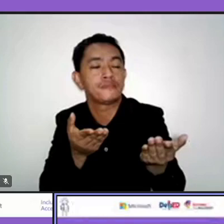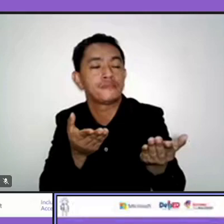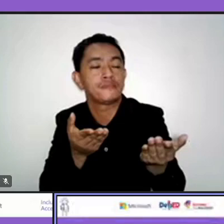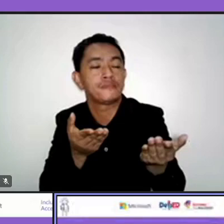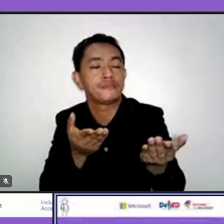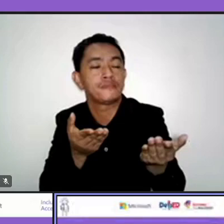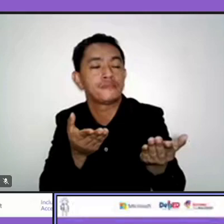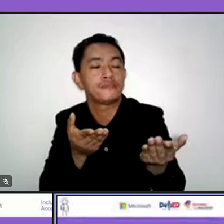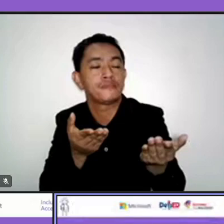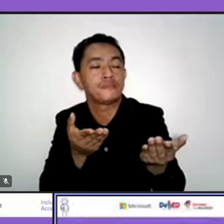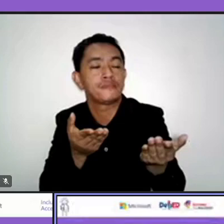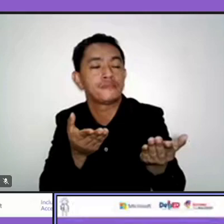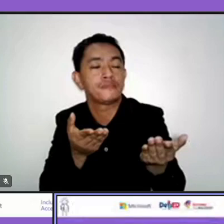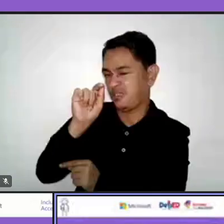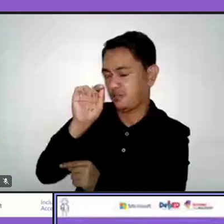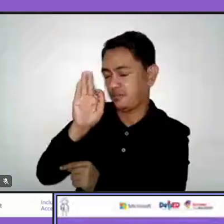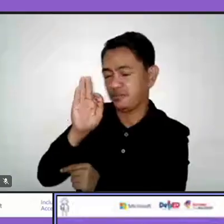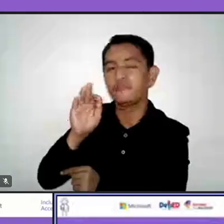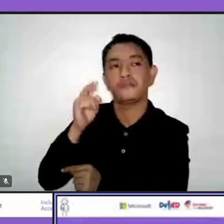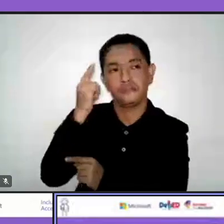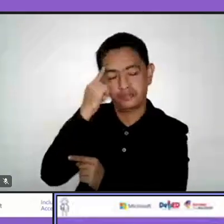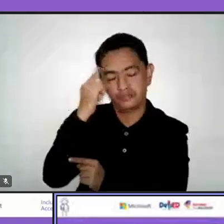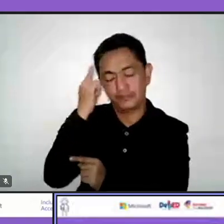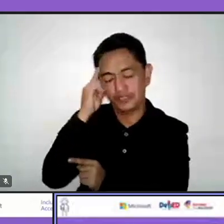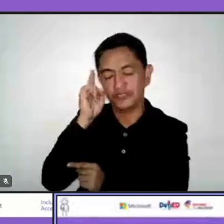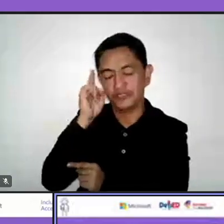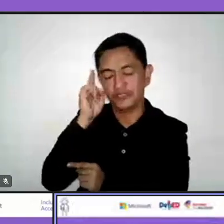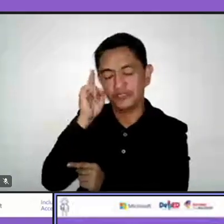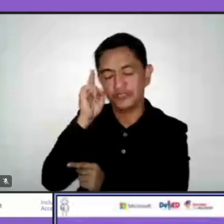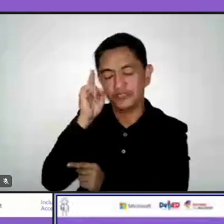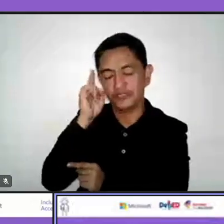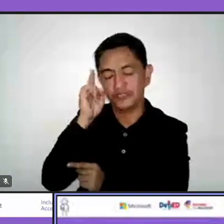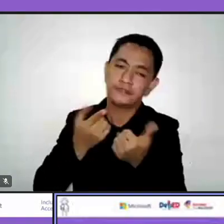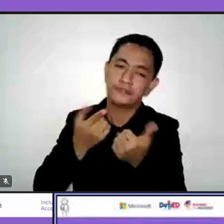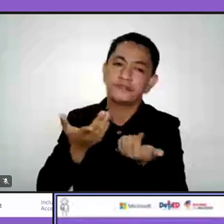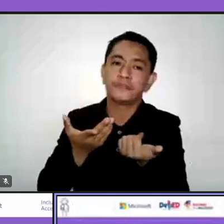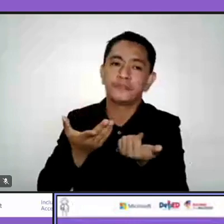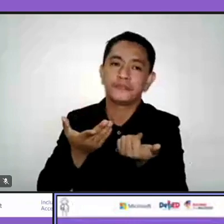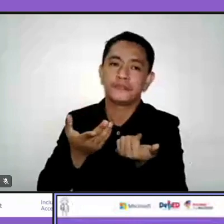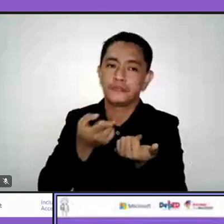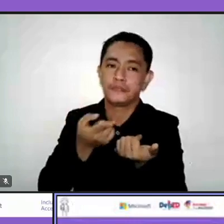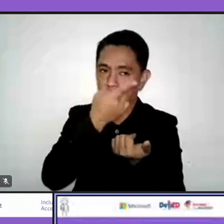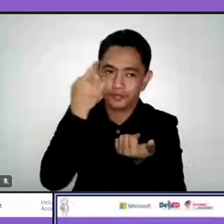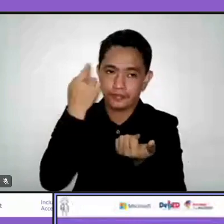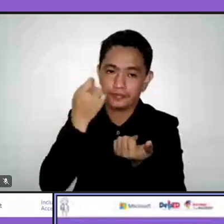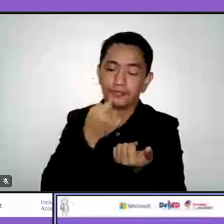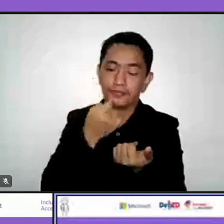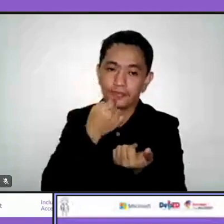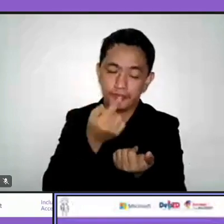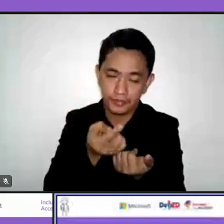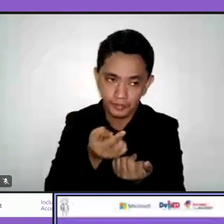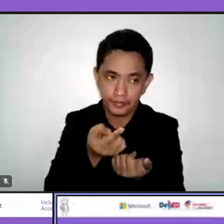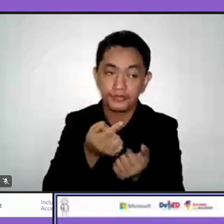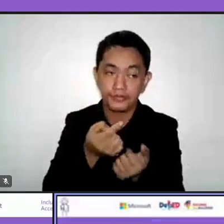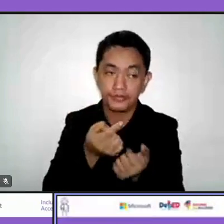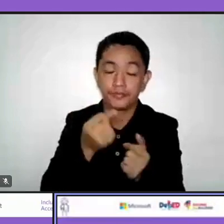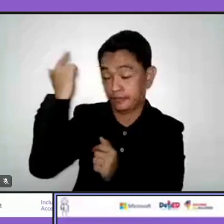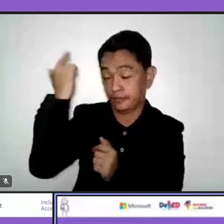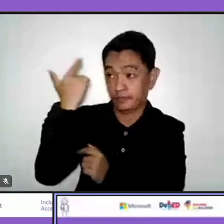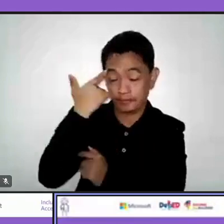possible may teacher na na-assign doon. Kaya lang syempre ino-observe pa rin natin yung mga IATF protocols na yan due to the